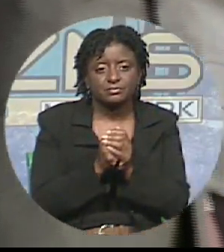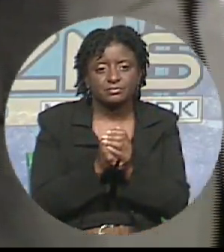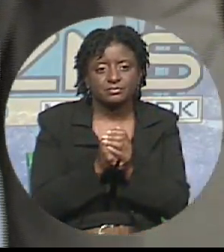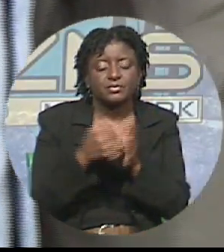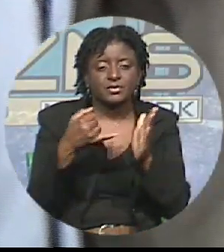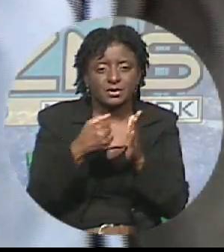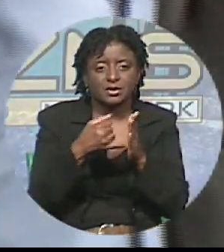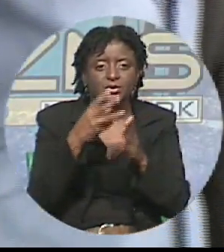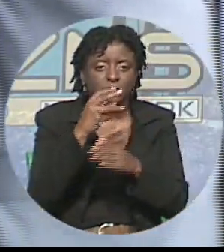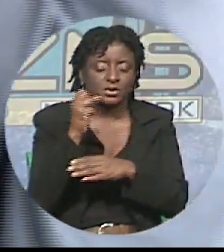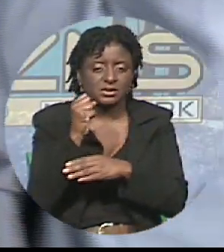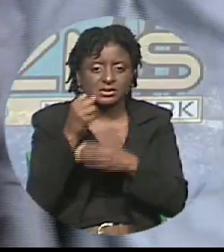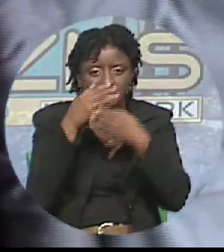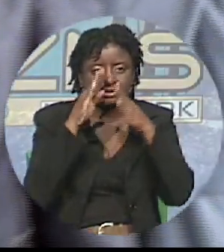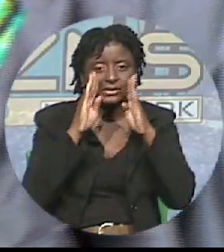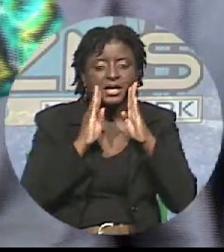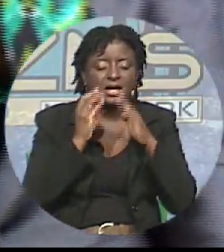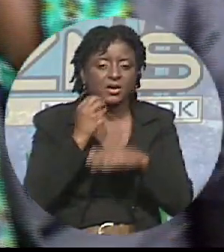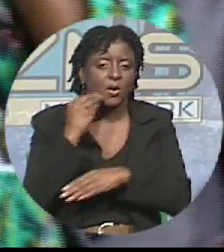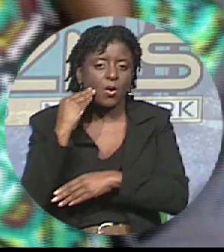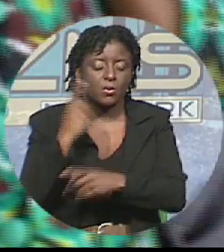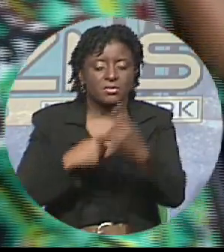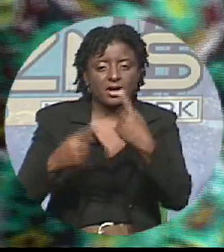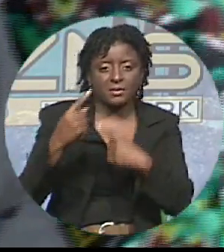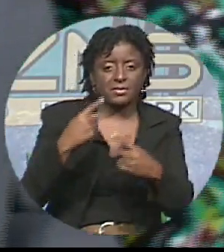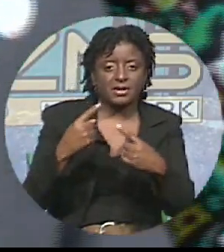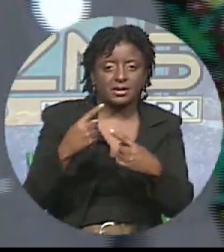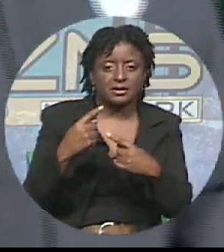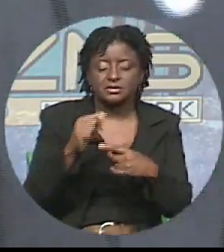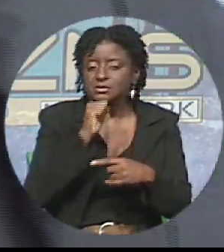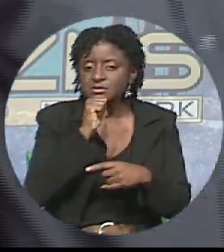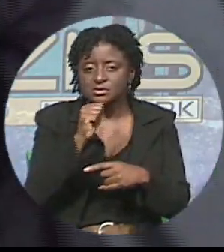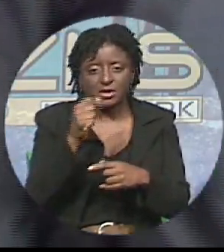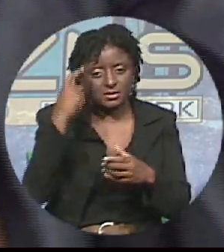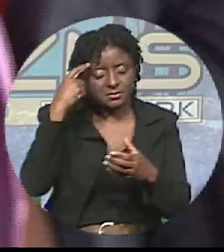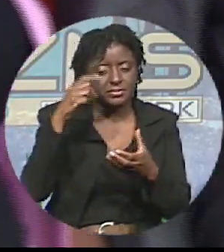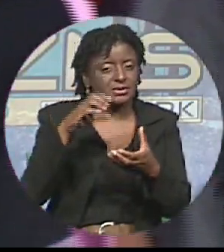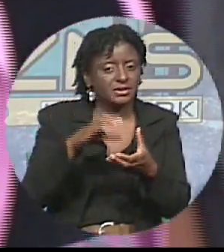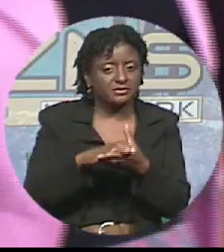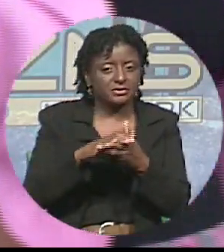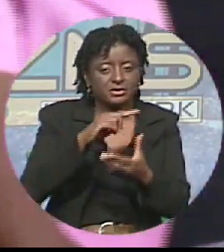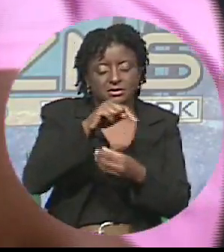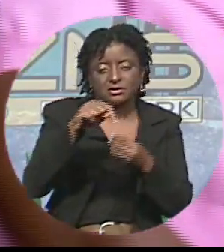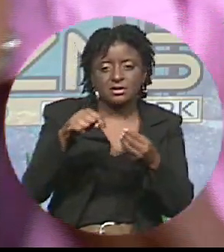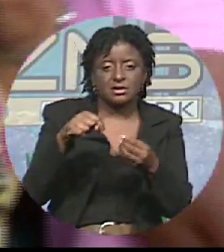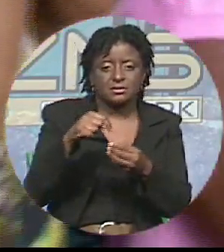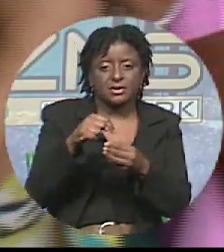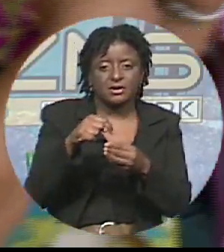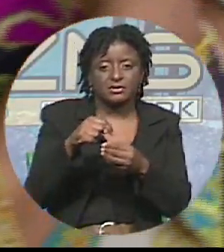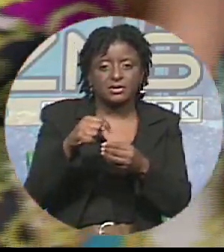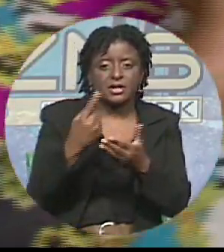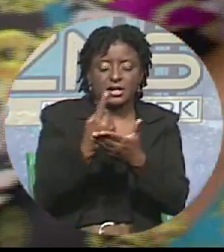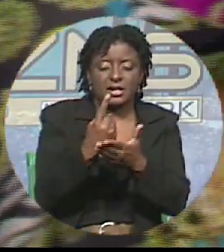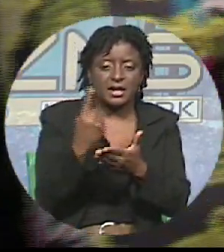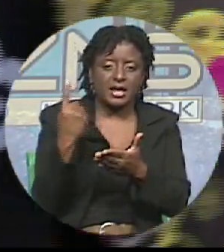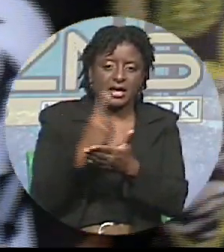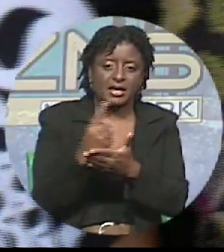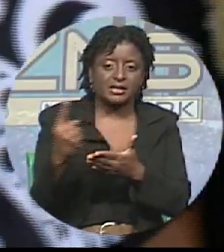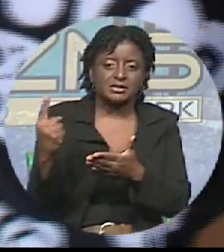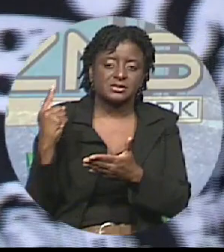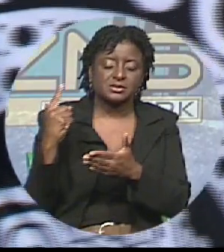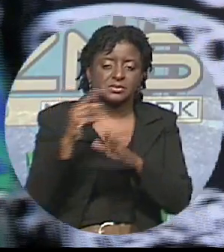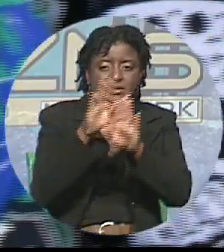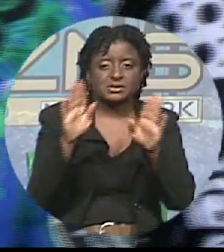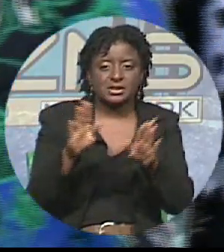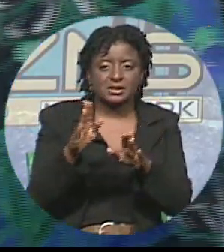It was a sad homecoming as the disbelief surrounding last Sunday's plane crash hit home with a strong, sobering